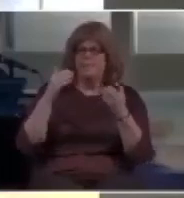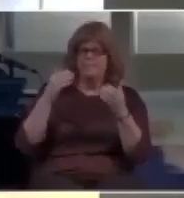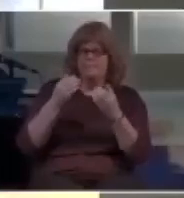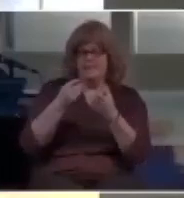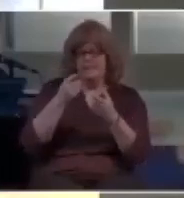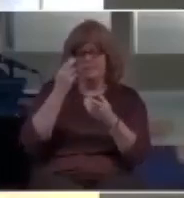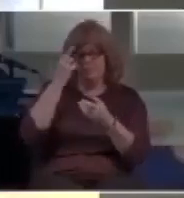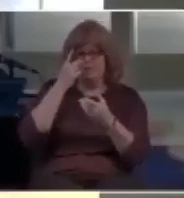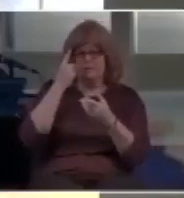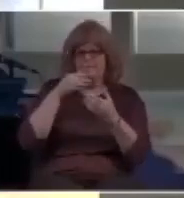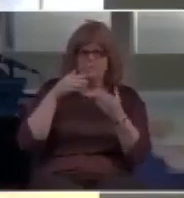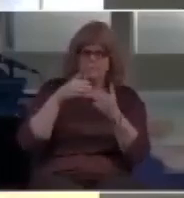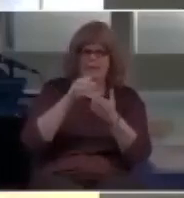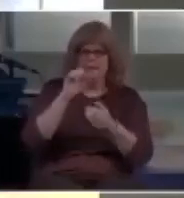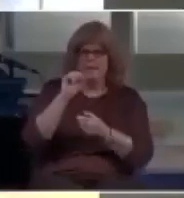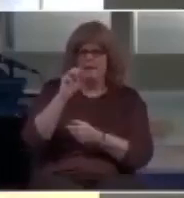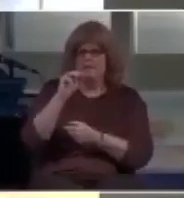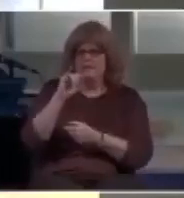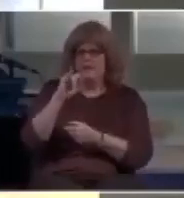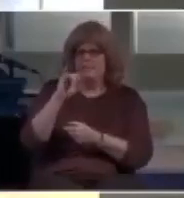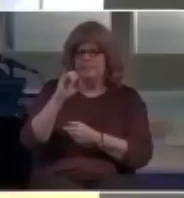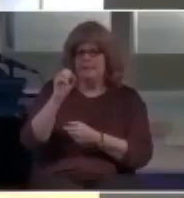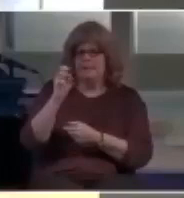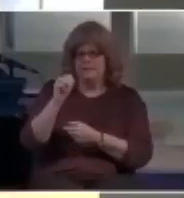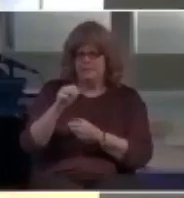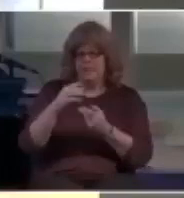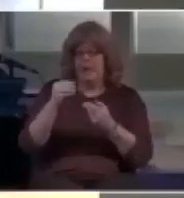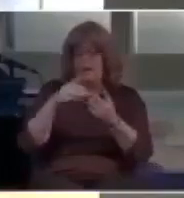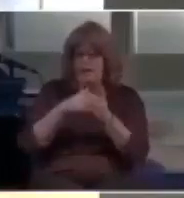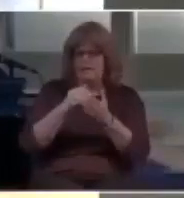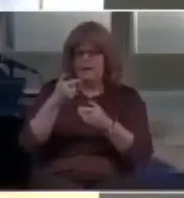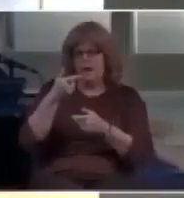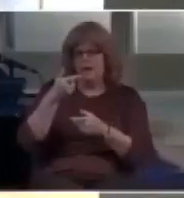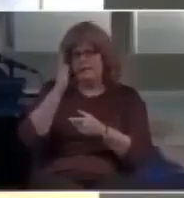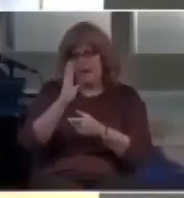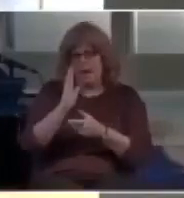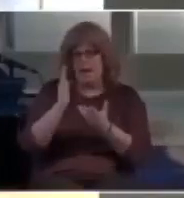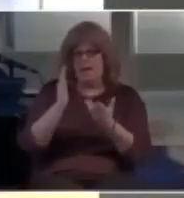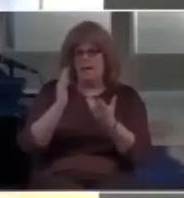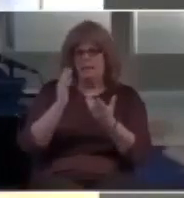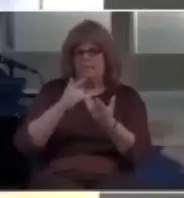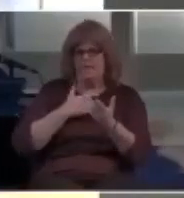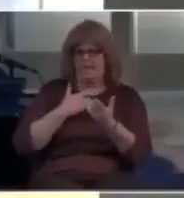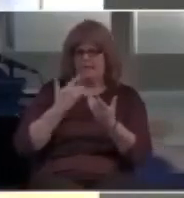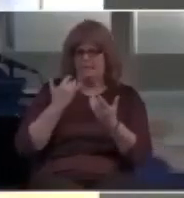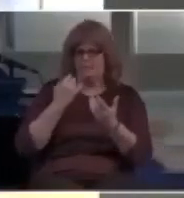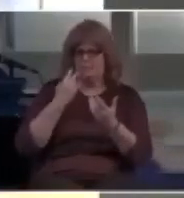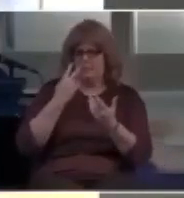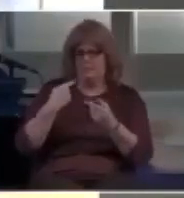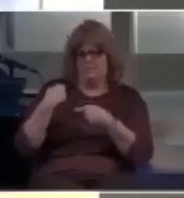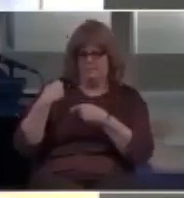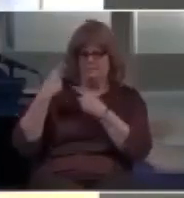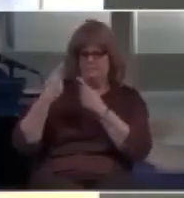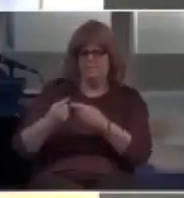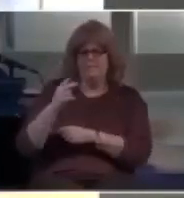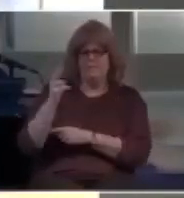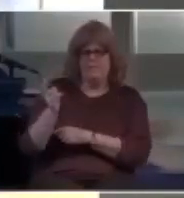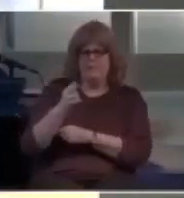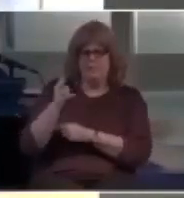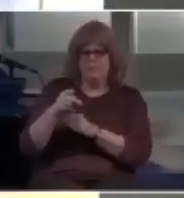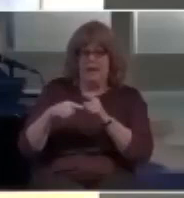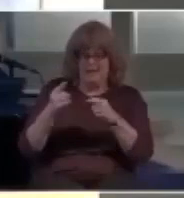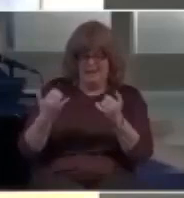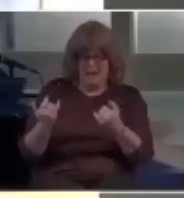anti-Semitism and anti-God sentiment that we see throughout history and growing in